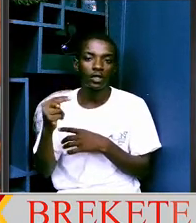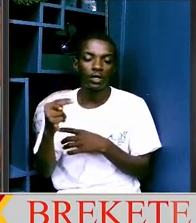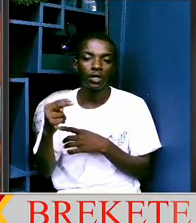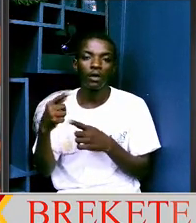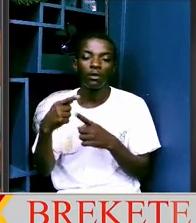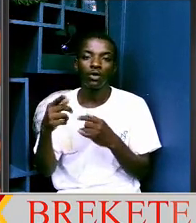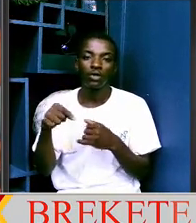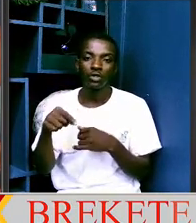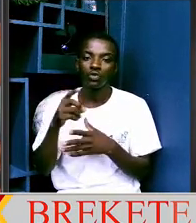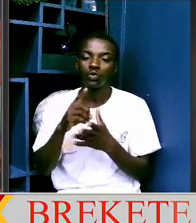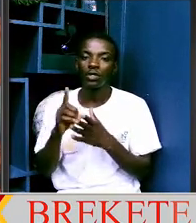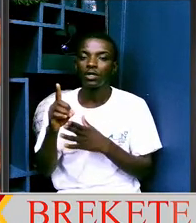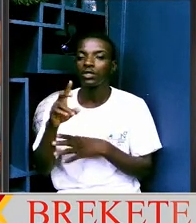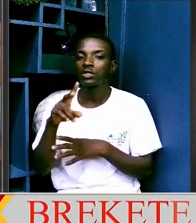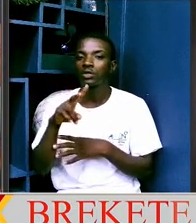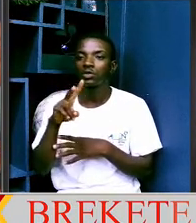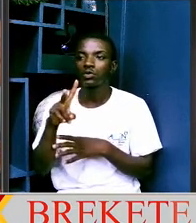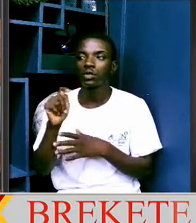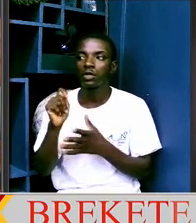sir. Bro, this week,